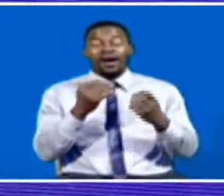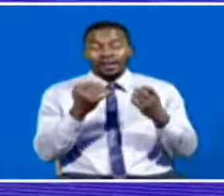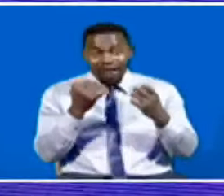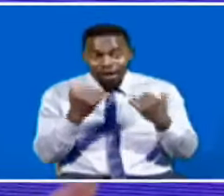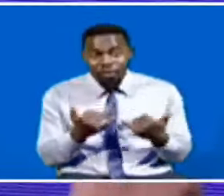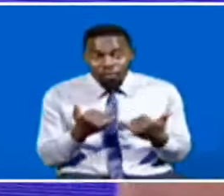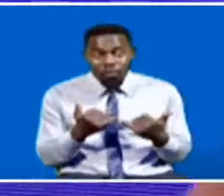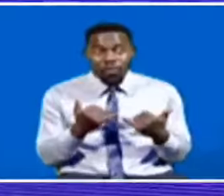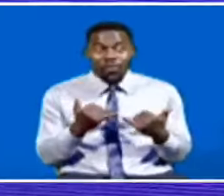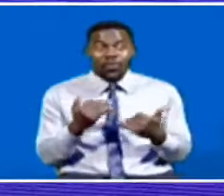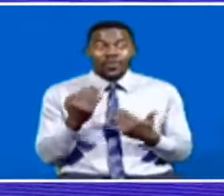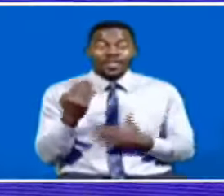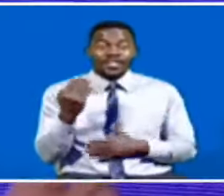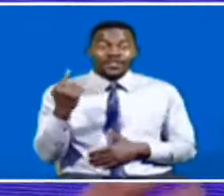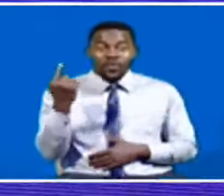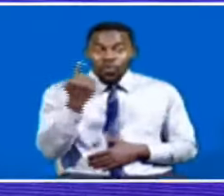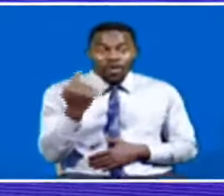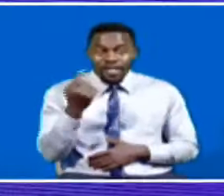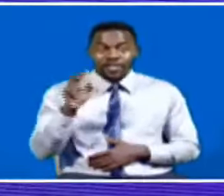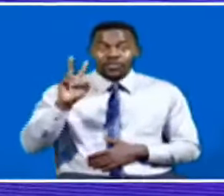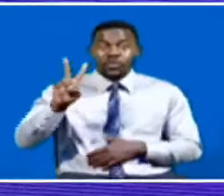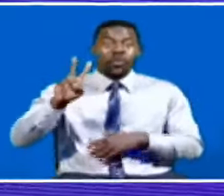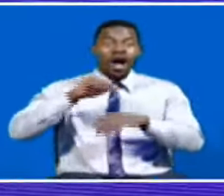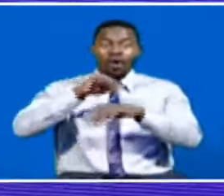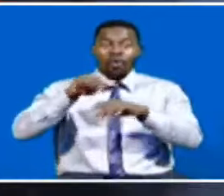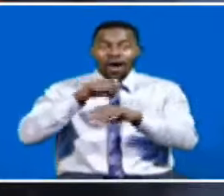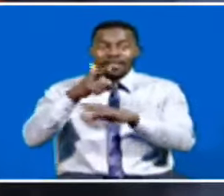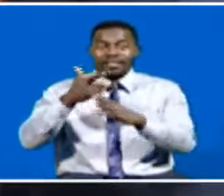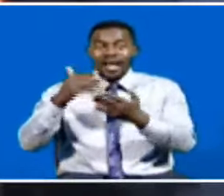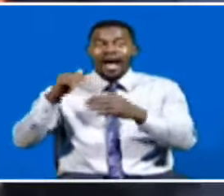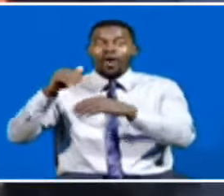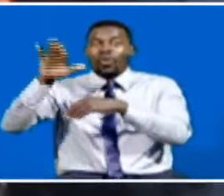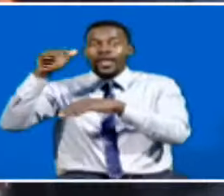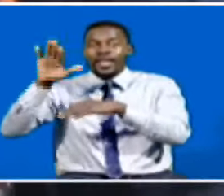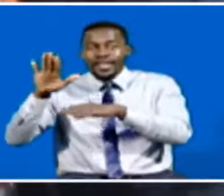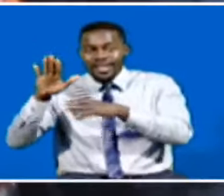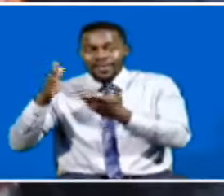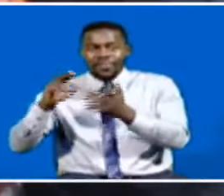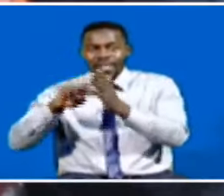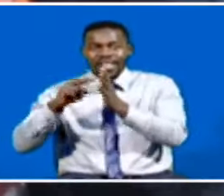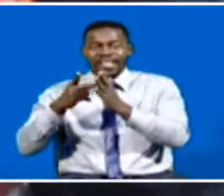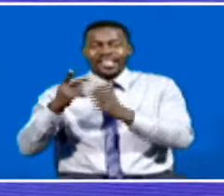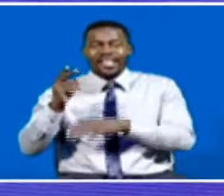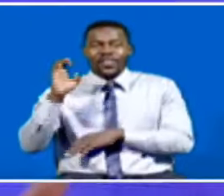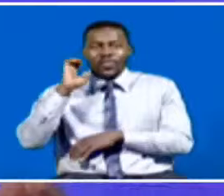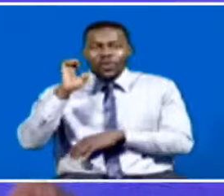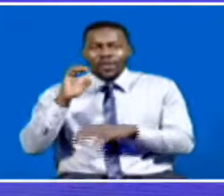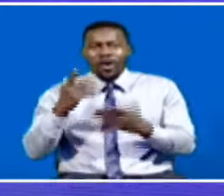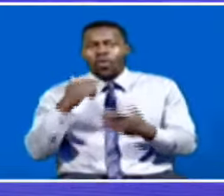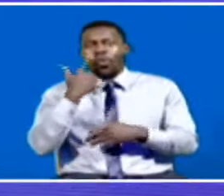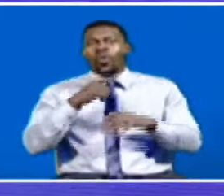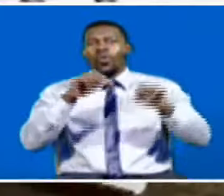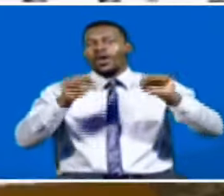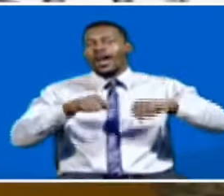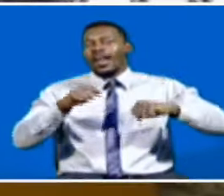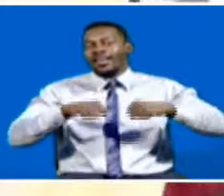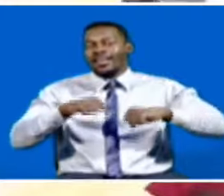as said, is only 2 hours away from Nairobi. We cannot be pangad. Who can pangoa?